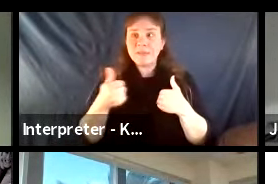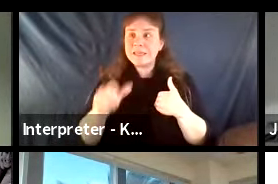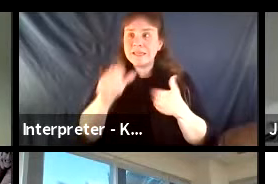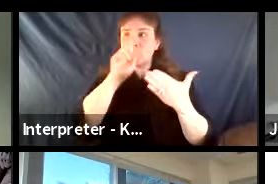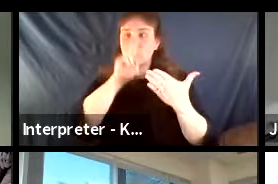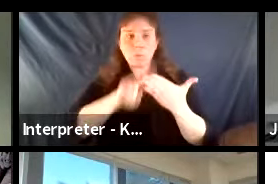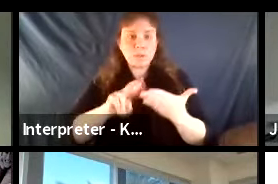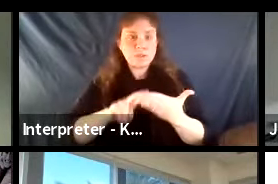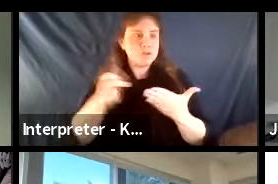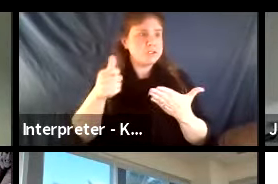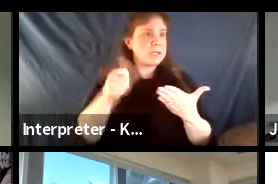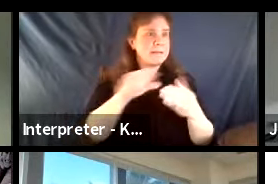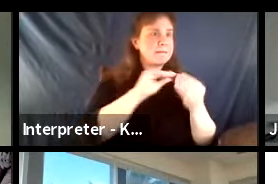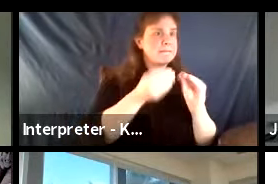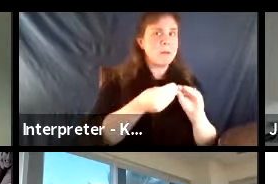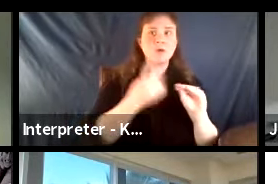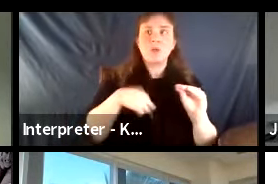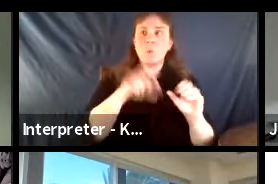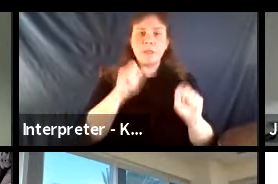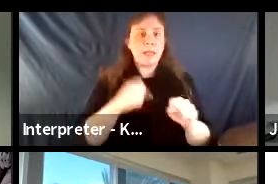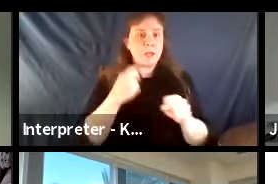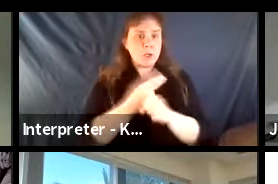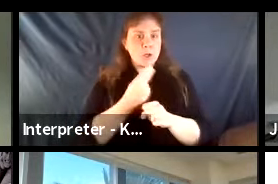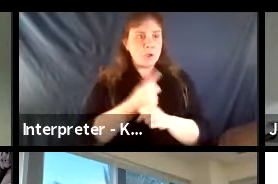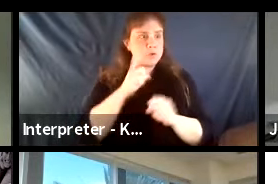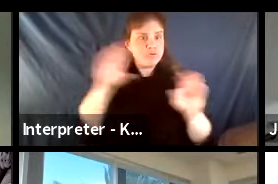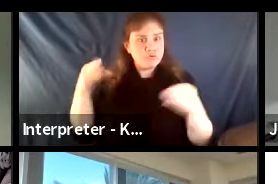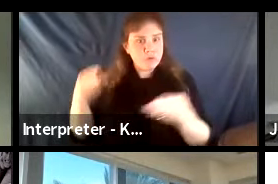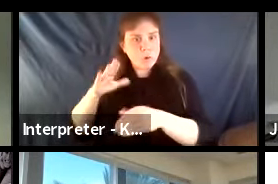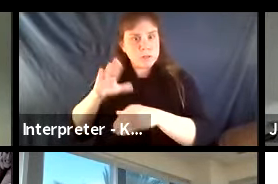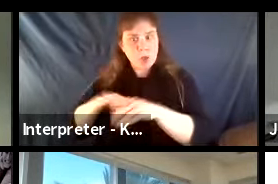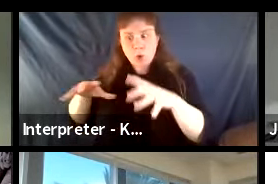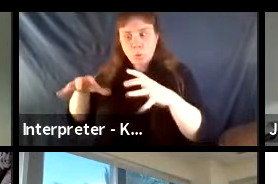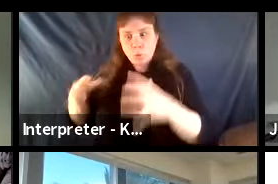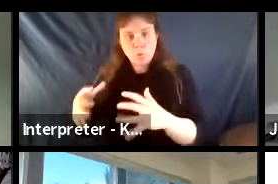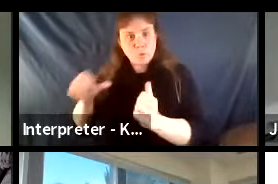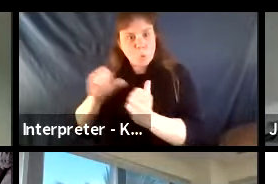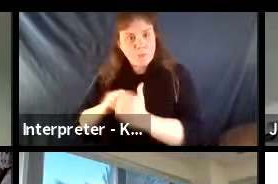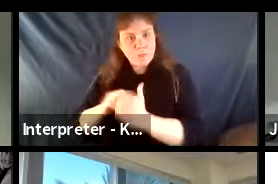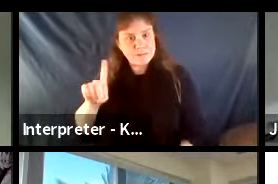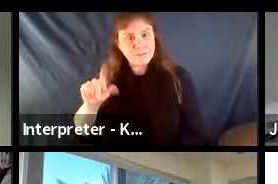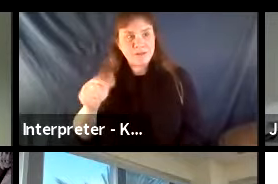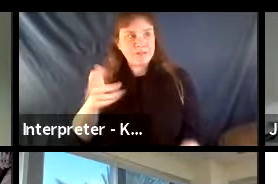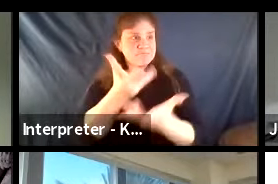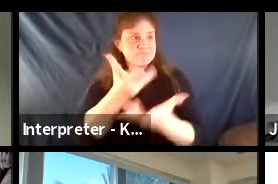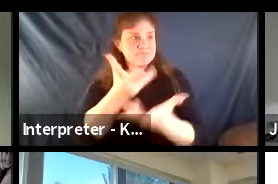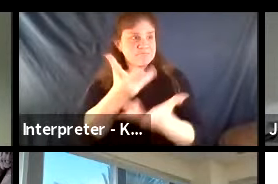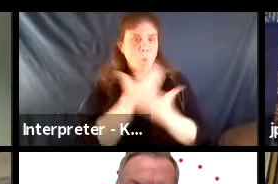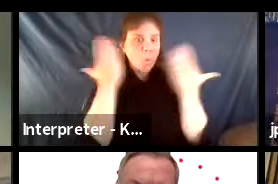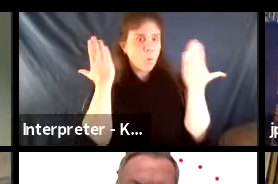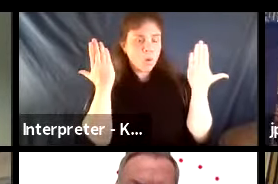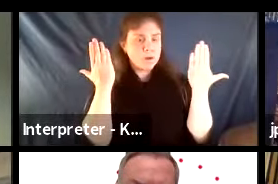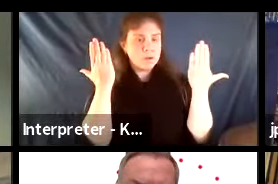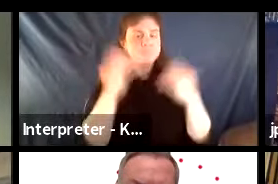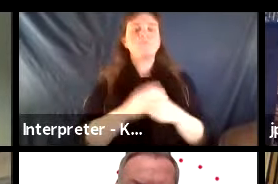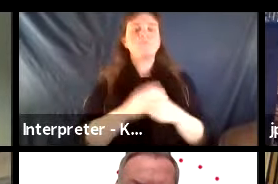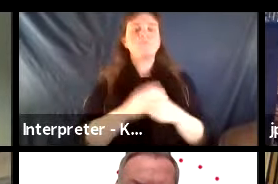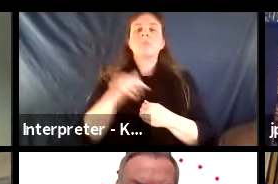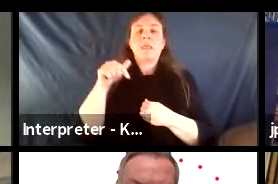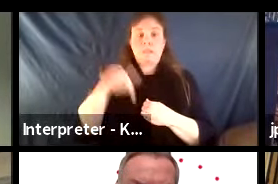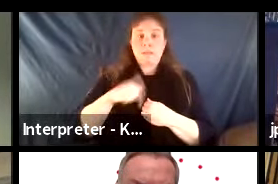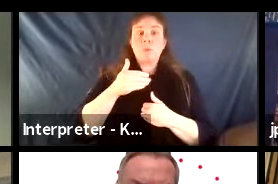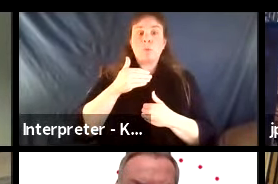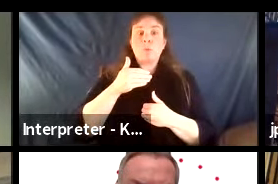to actually prioritize people with disabilities. With that said, this process has made a lot of people with disabilities